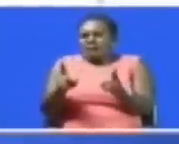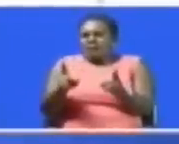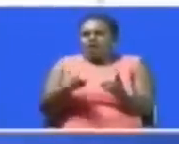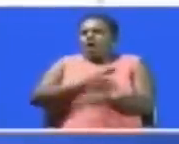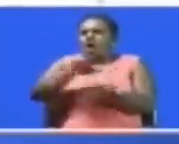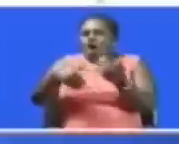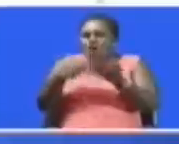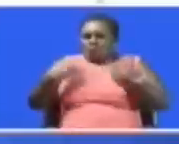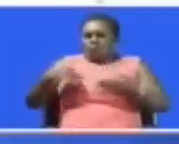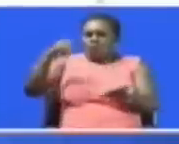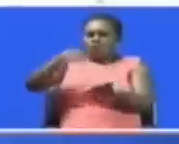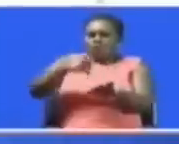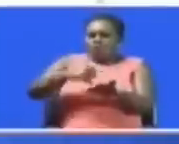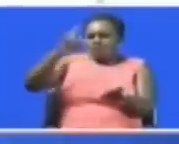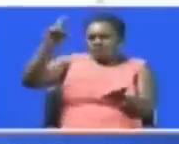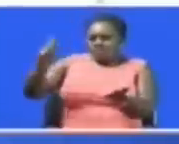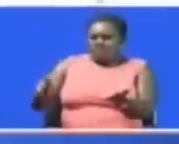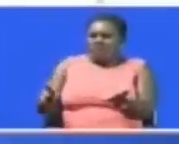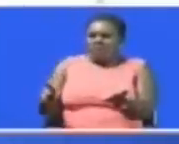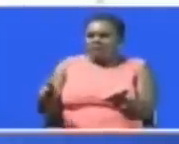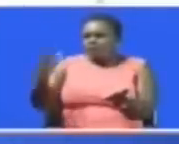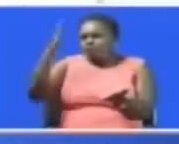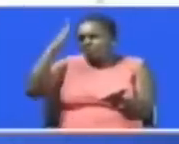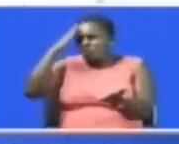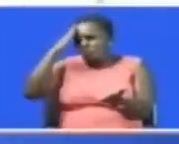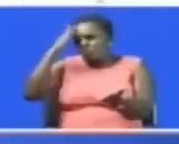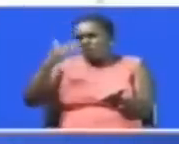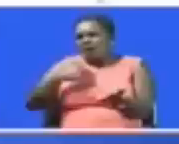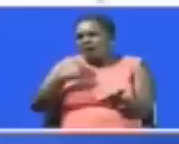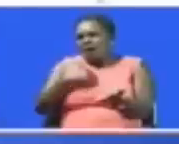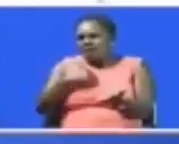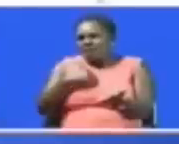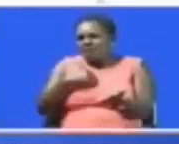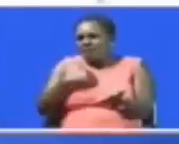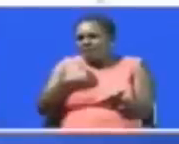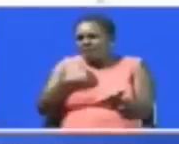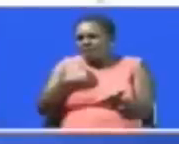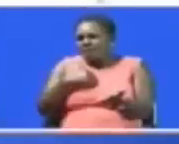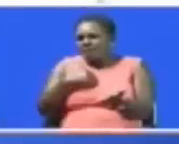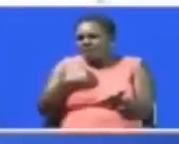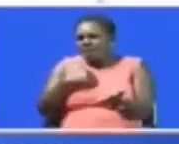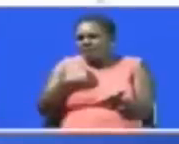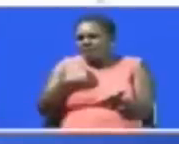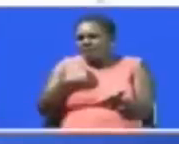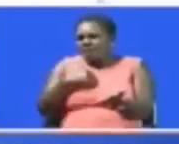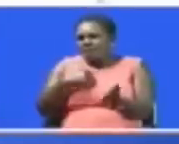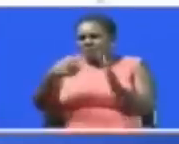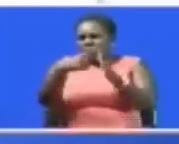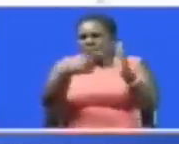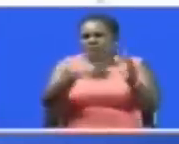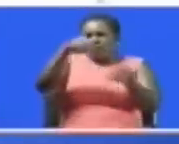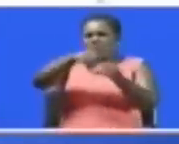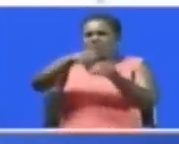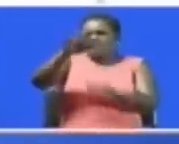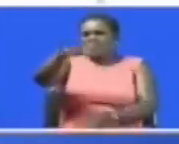must carry everybody on board. And you know, there's a very conservative and reactionary elements